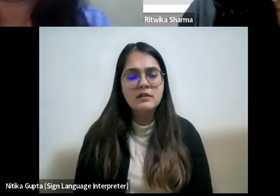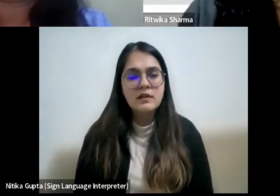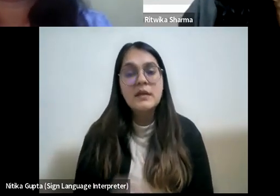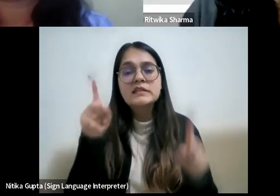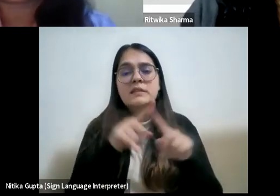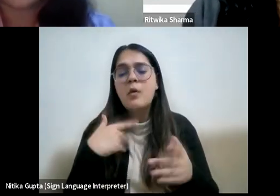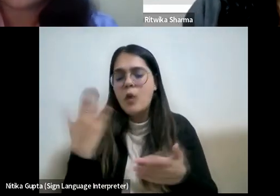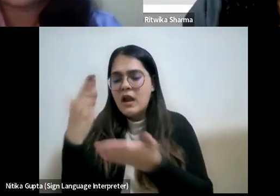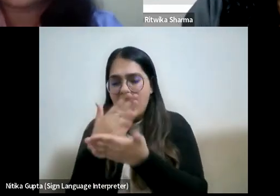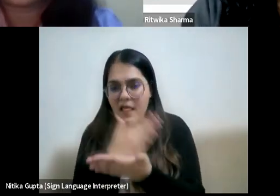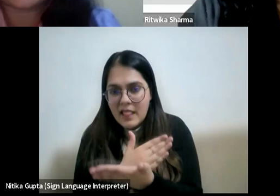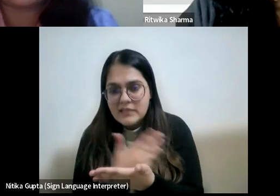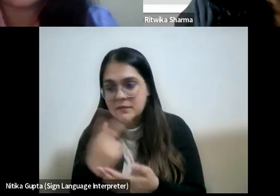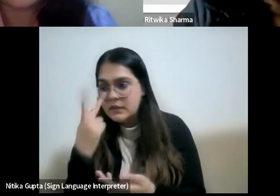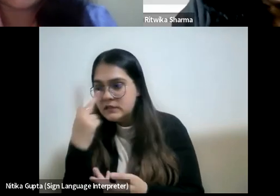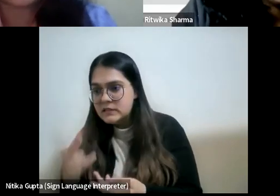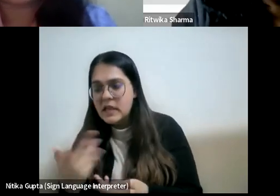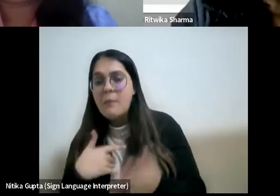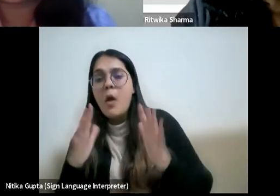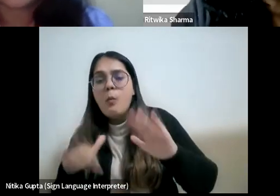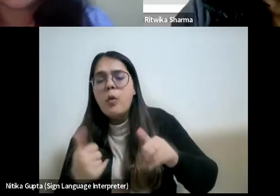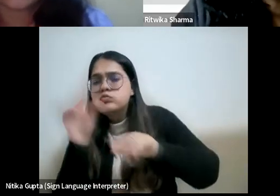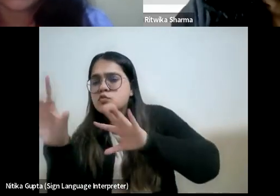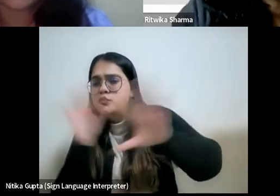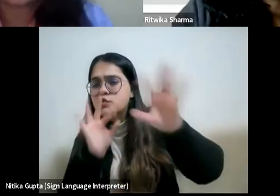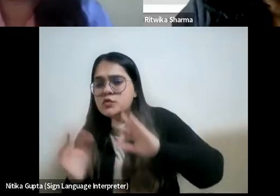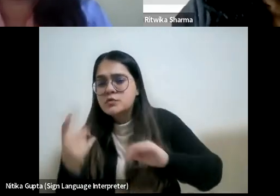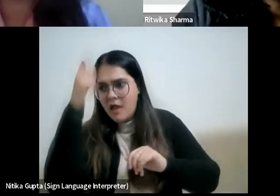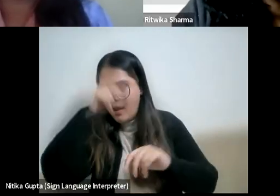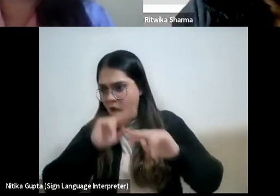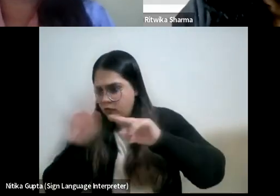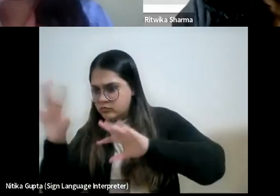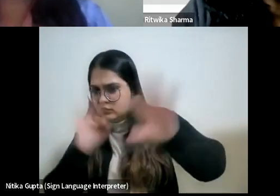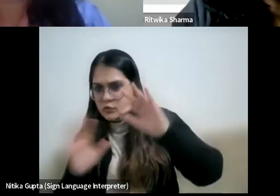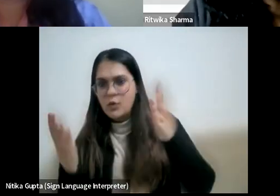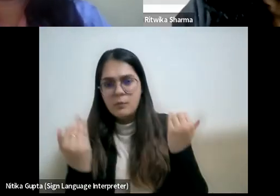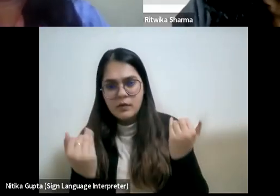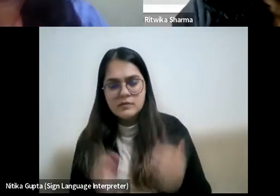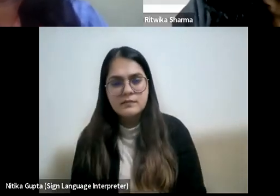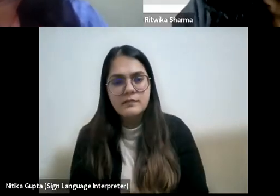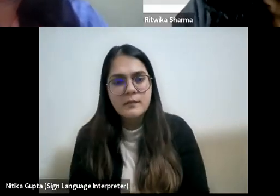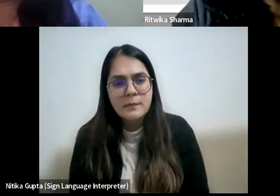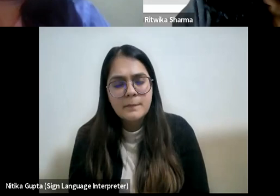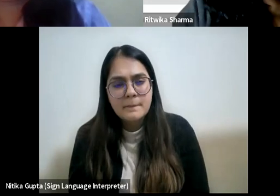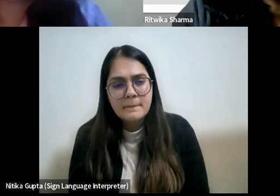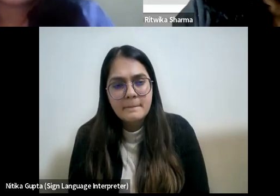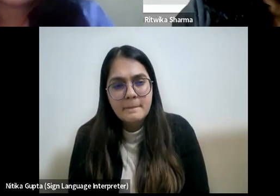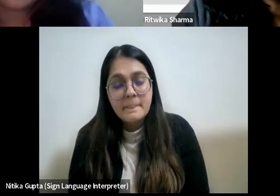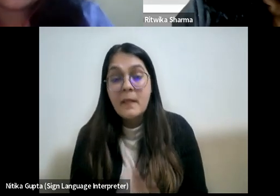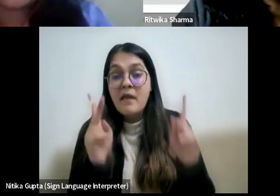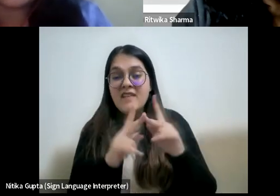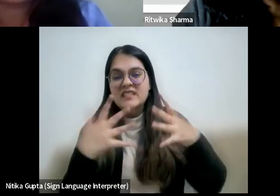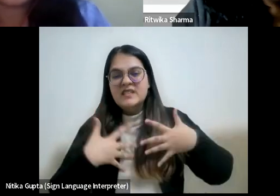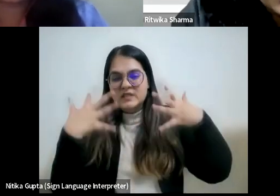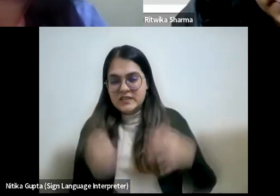to what we could perhaps be able to mitigate in the rest of the country? Although it is a very ambitious a